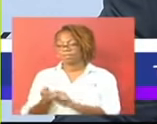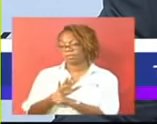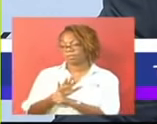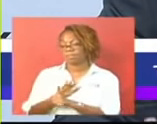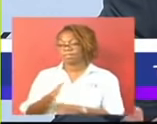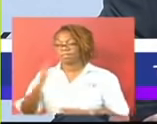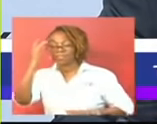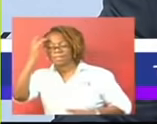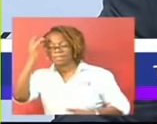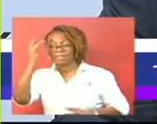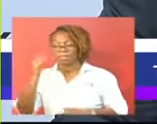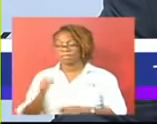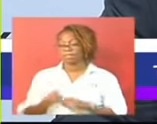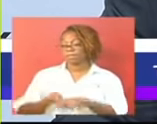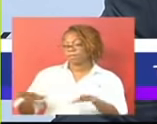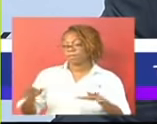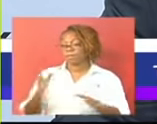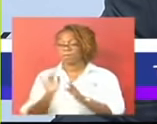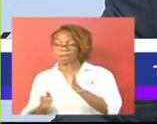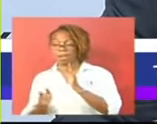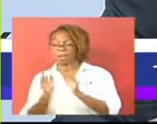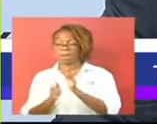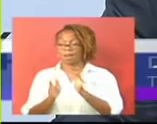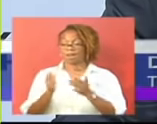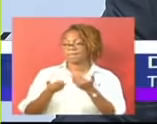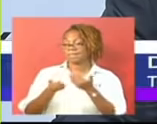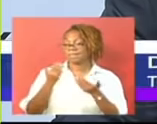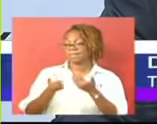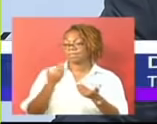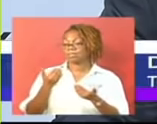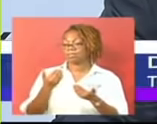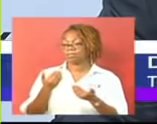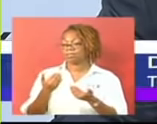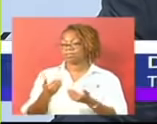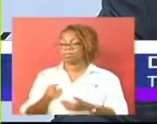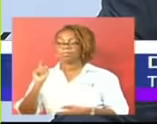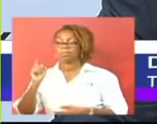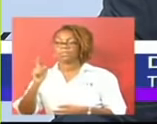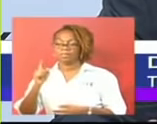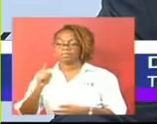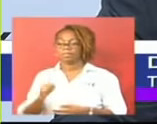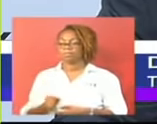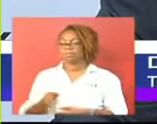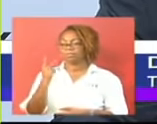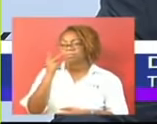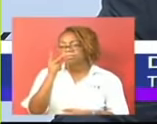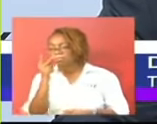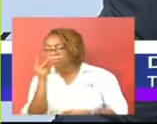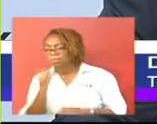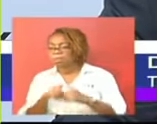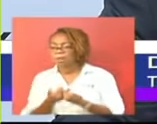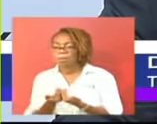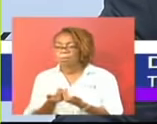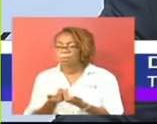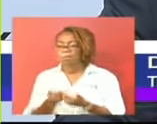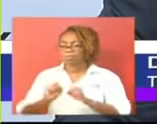of how the virus is transmitted then gives you an indication of what you need to do to